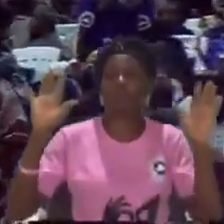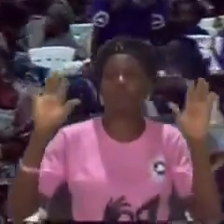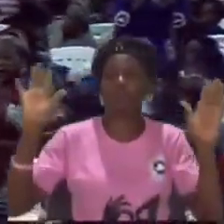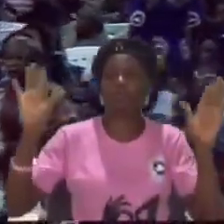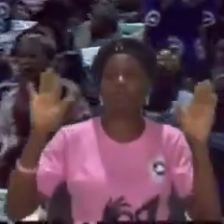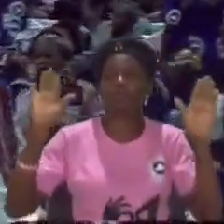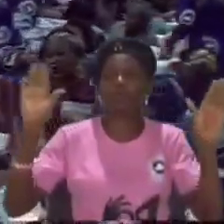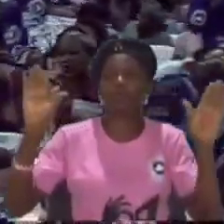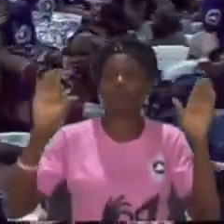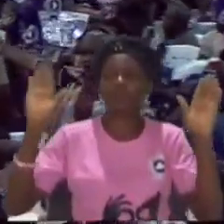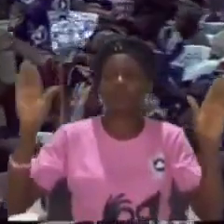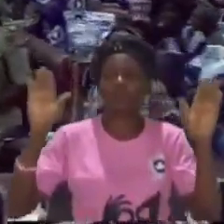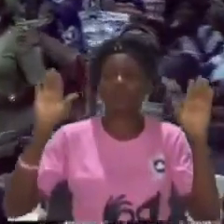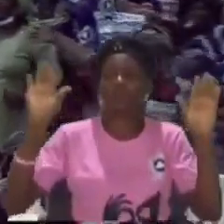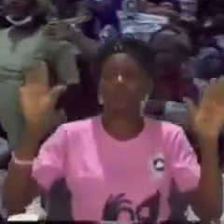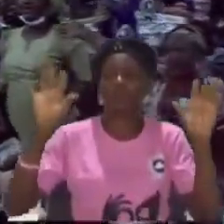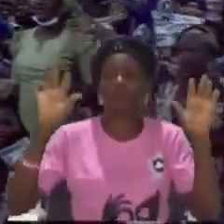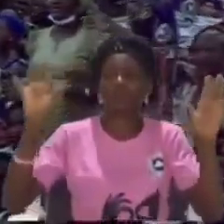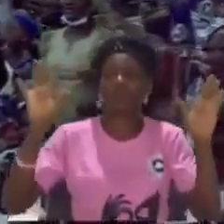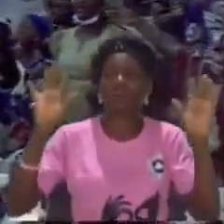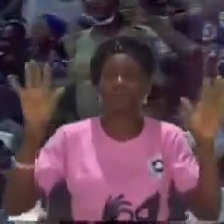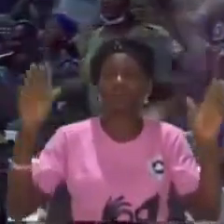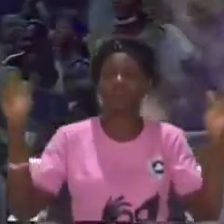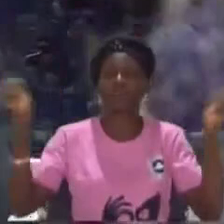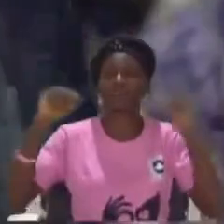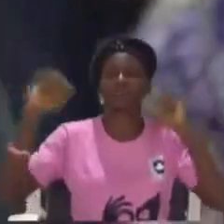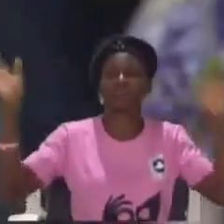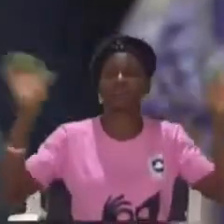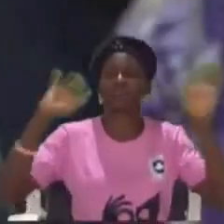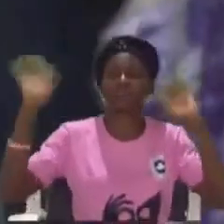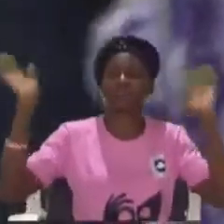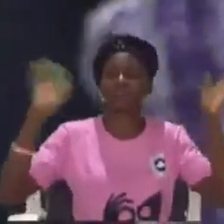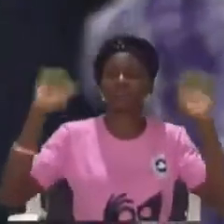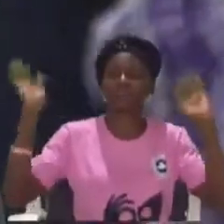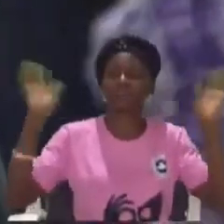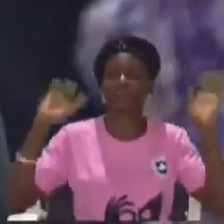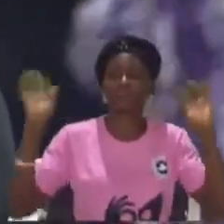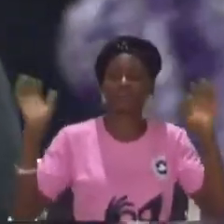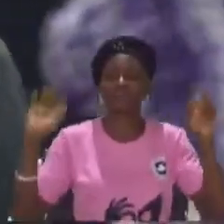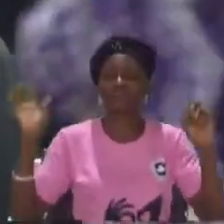Let someone shout a big hallelujah!